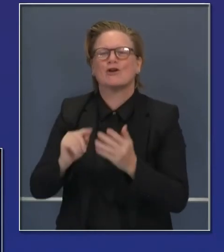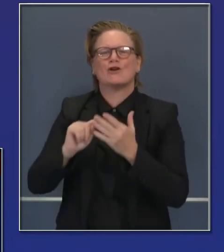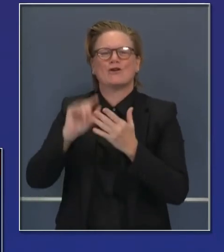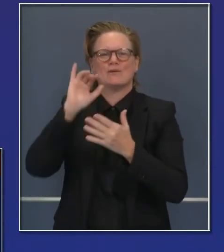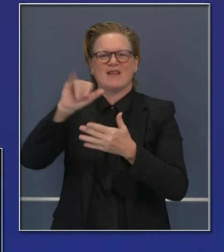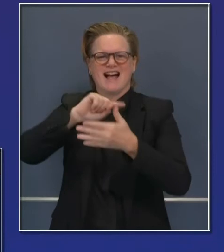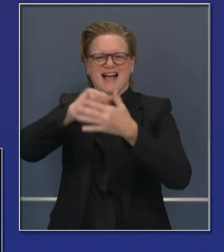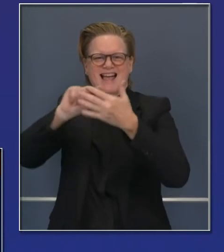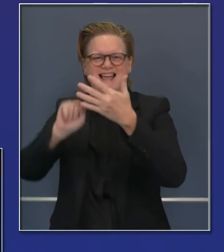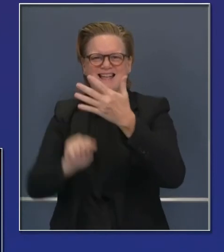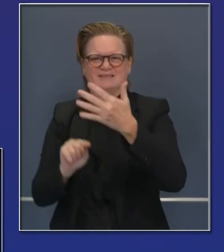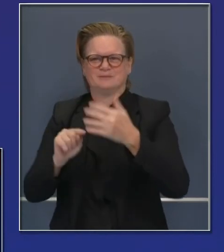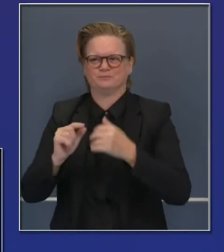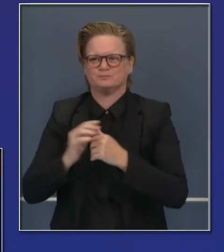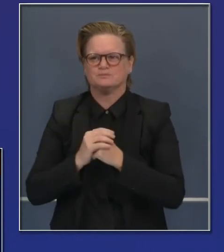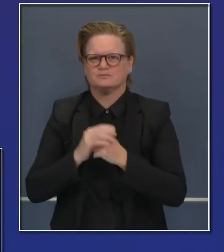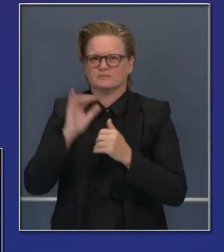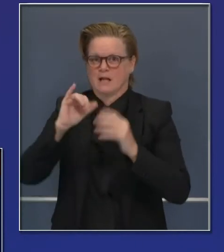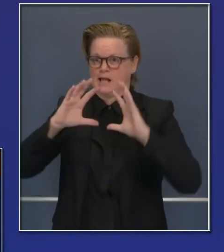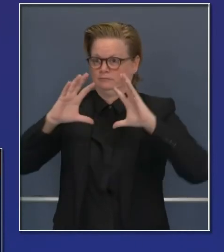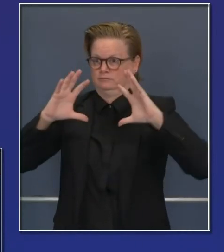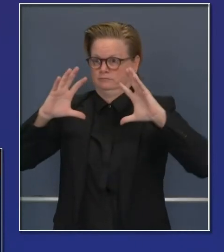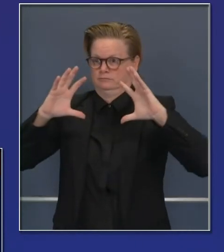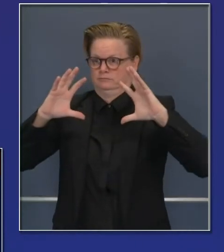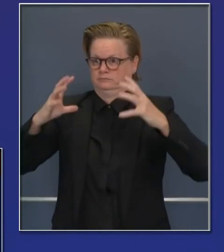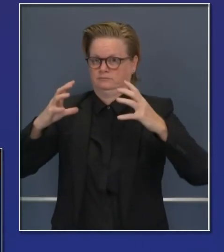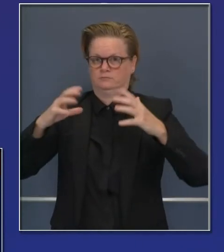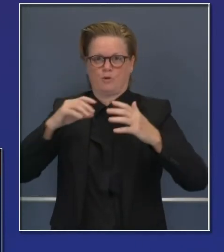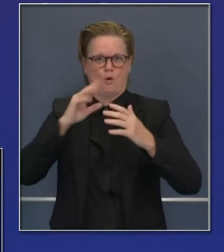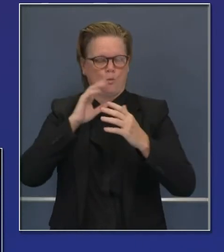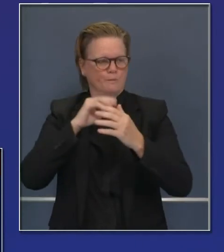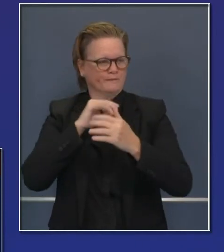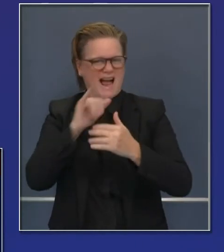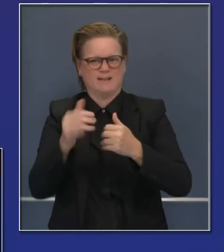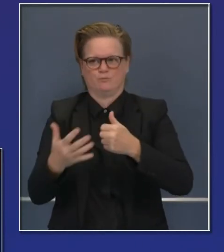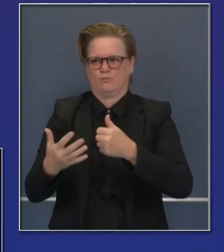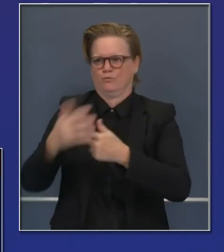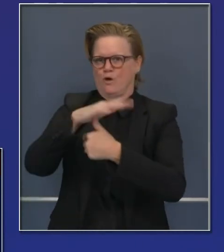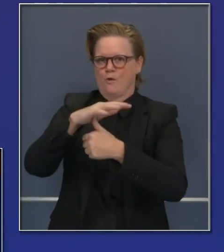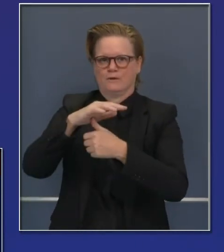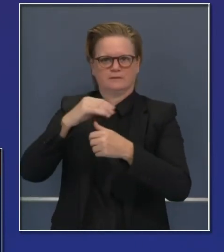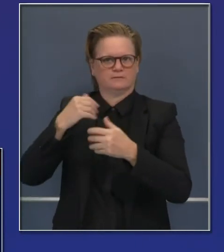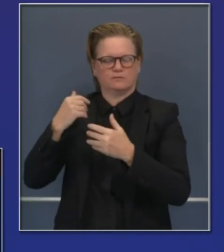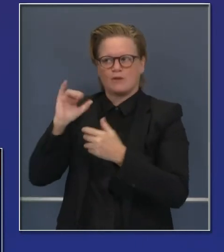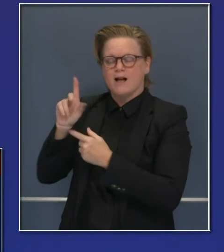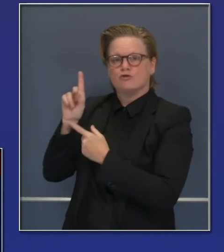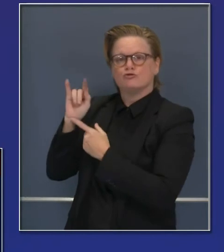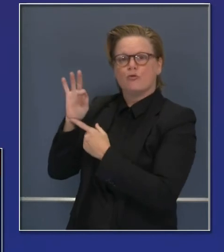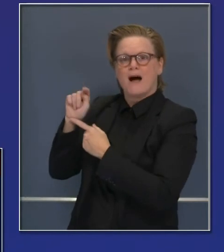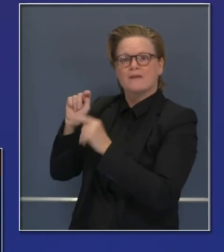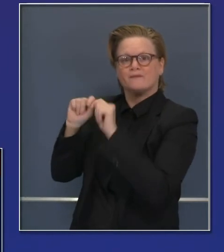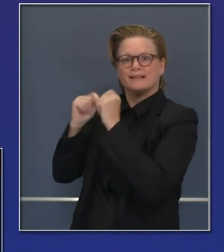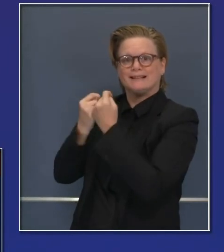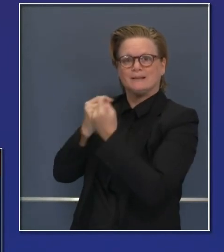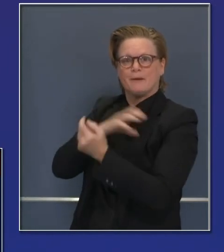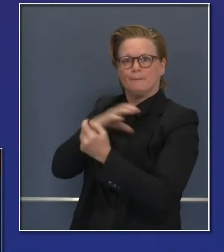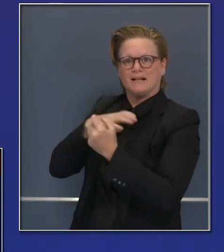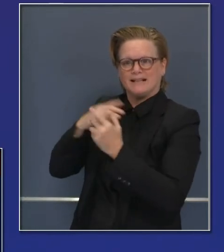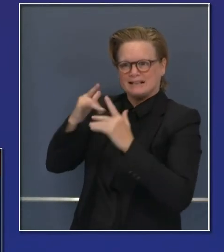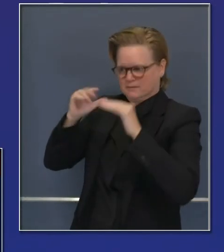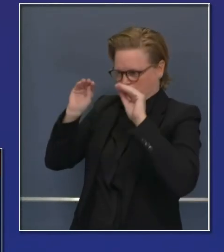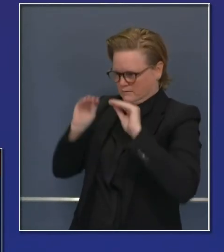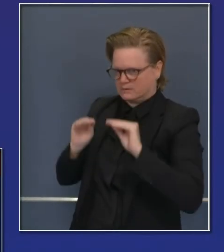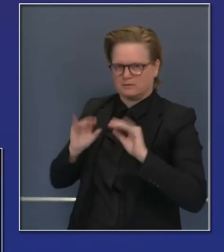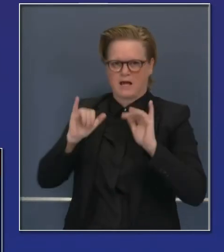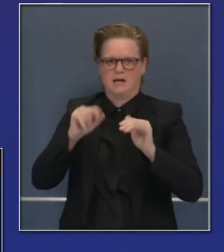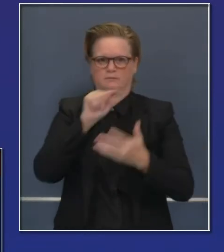This went through the drafting work group. This went through our community advisory. These are their recommendations based upon an